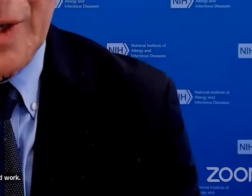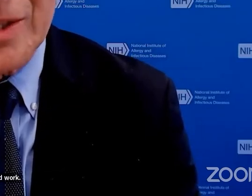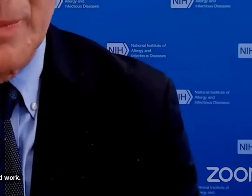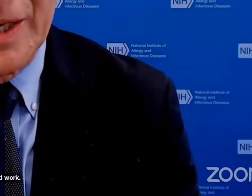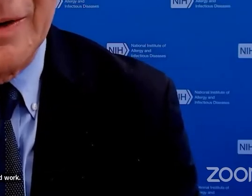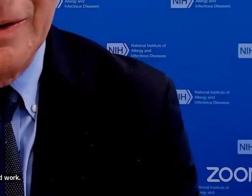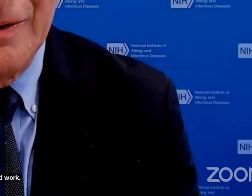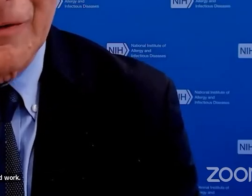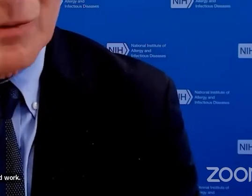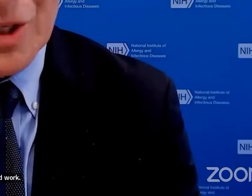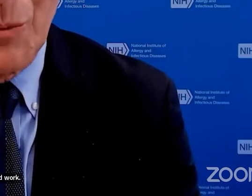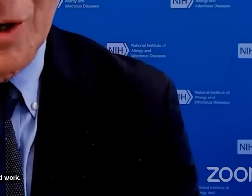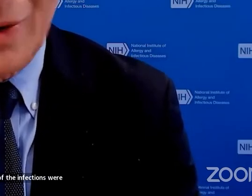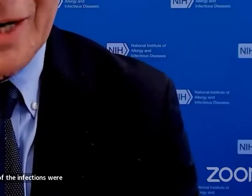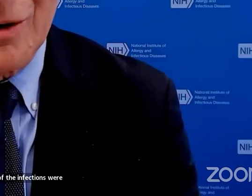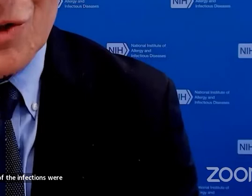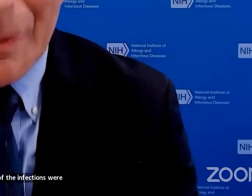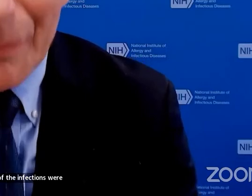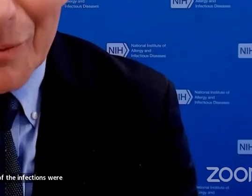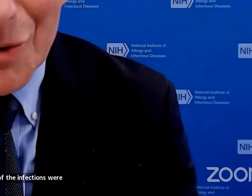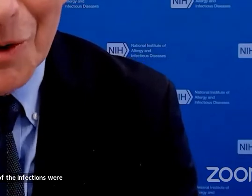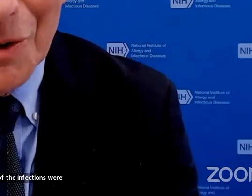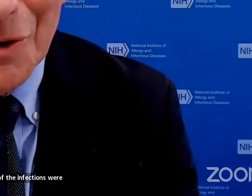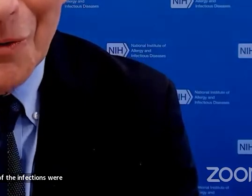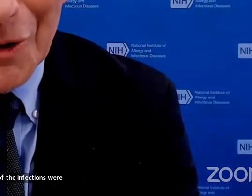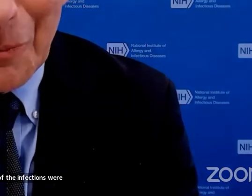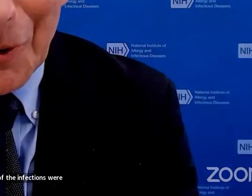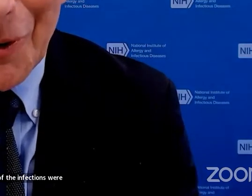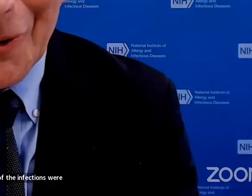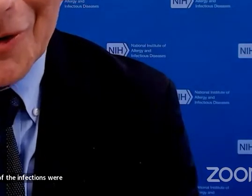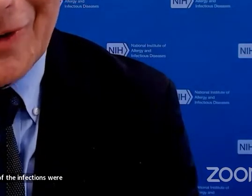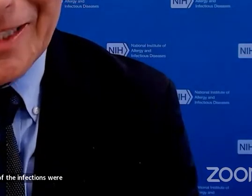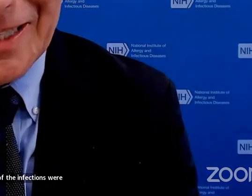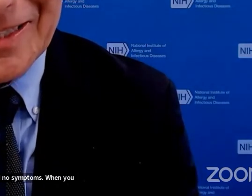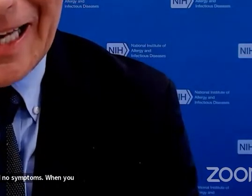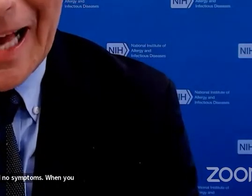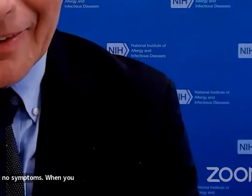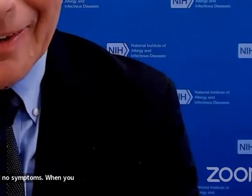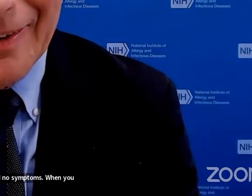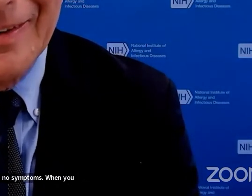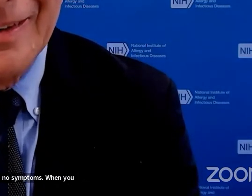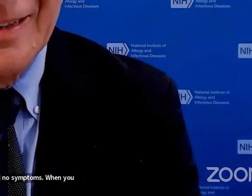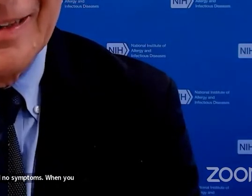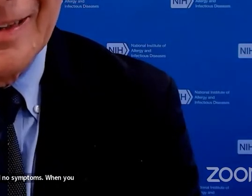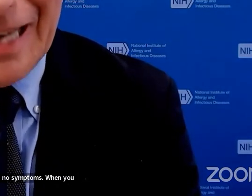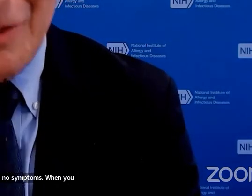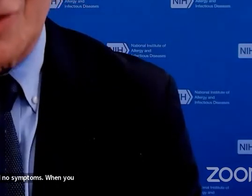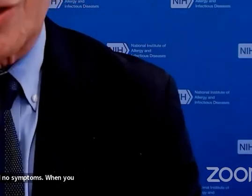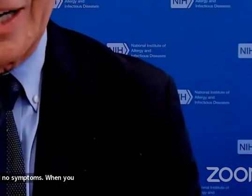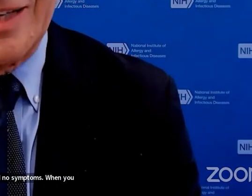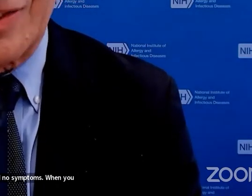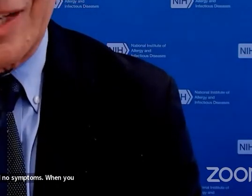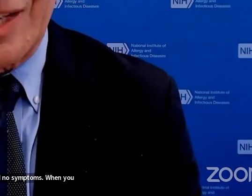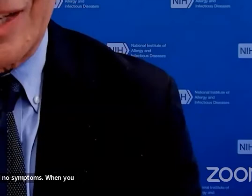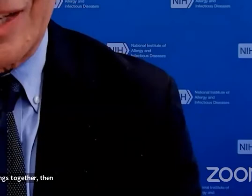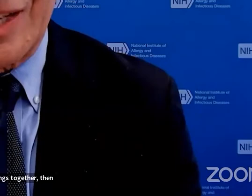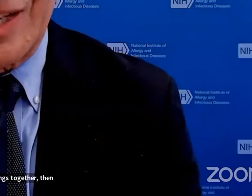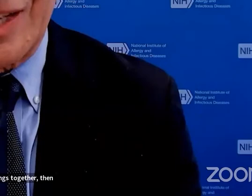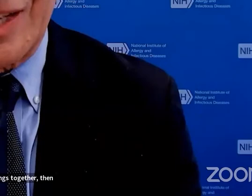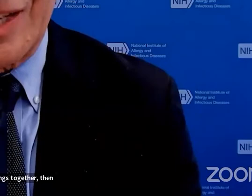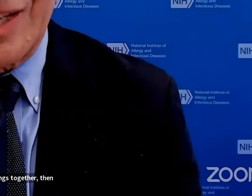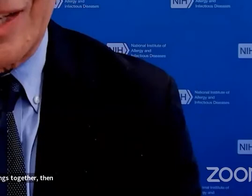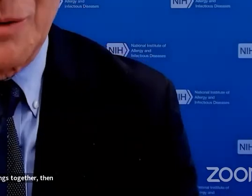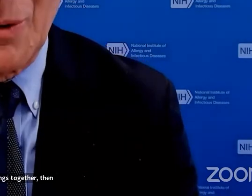the infections were transmitted from someone who had no symptoms when you put all those three things together then the science